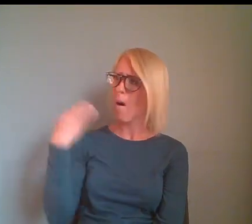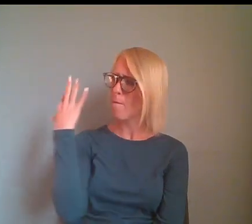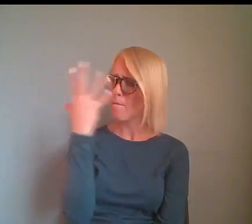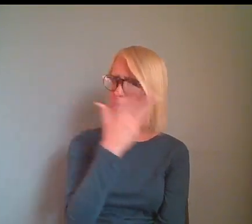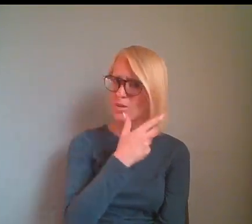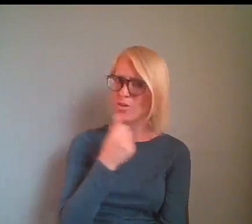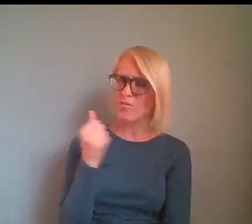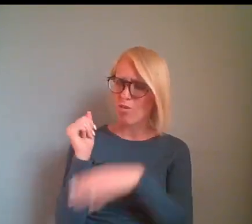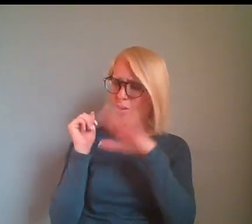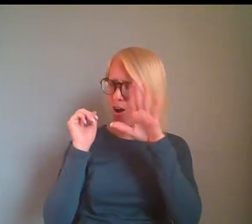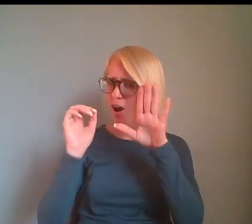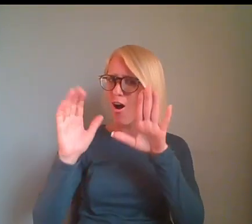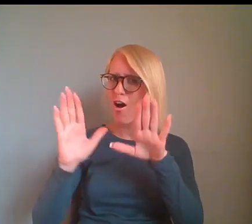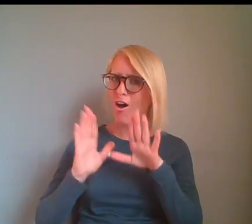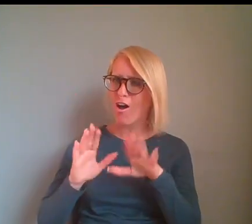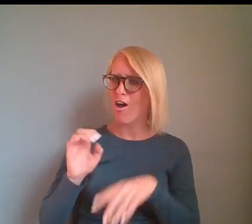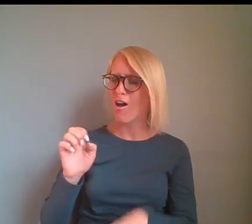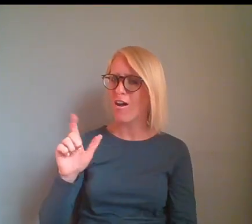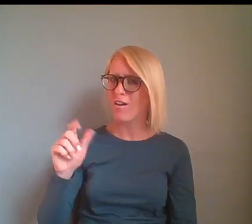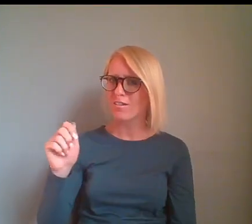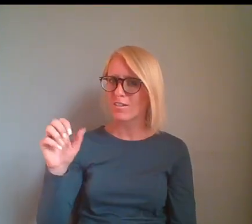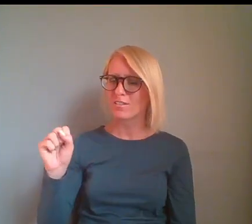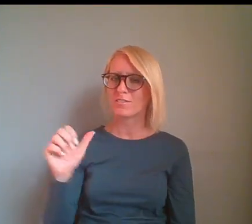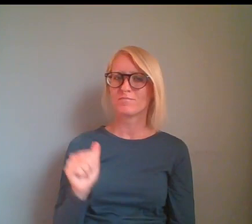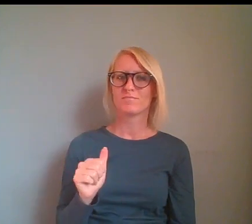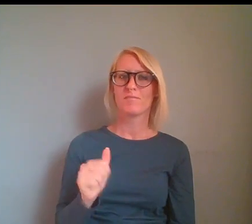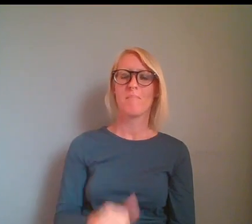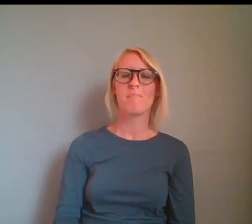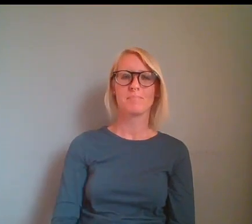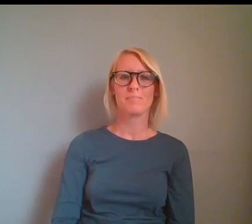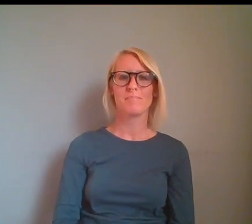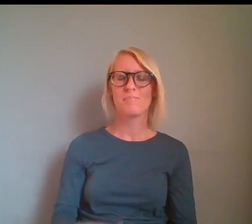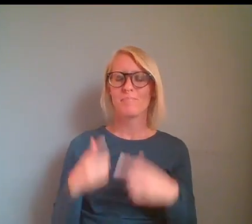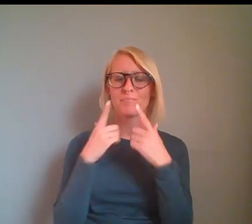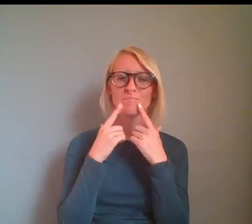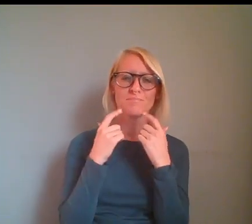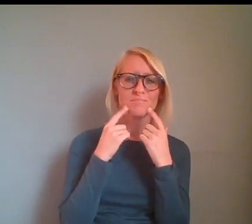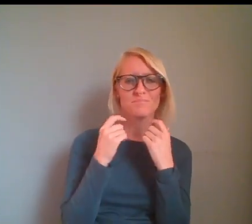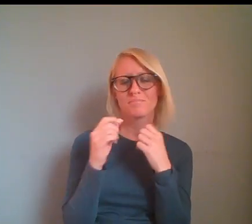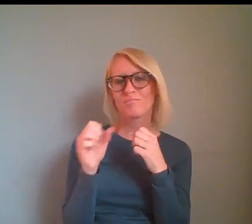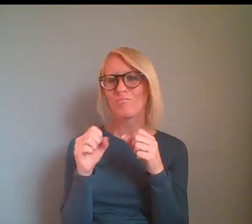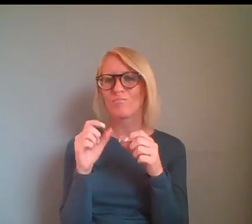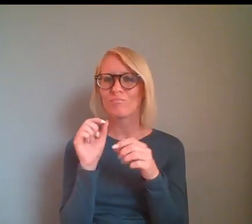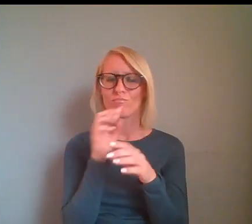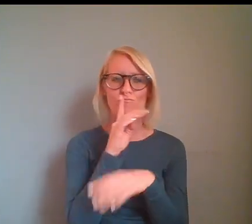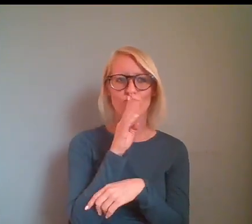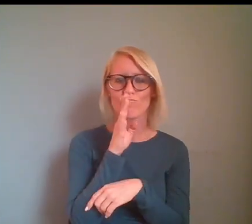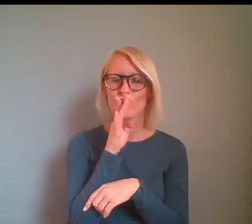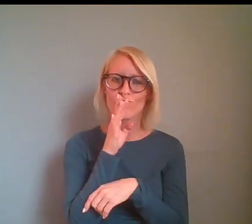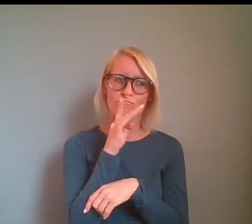Alpha. You're This bad. one was okay, but then it looked really bad. So.